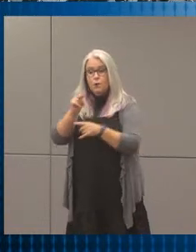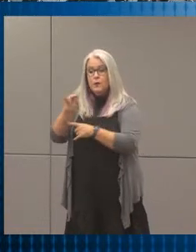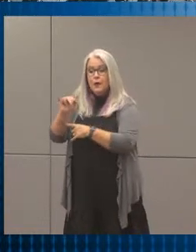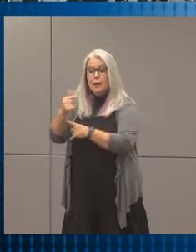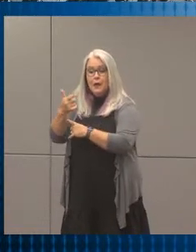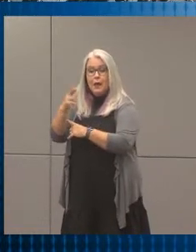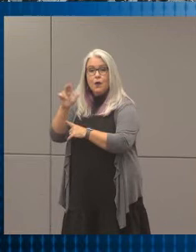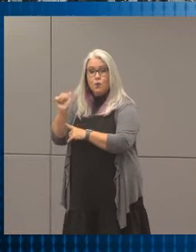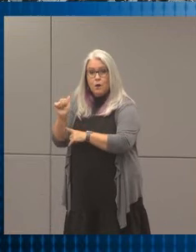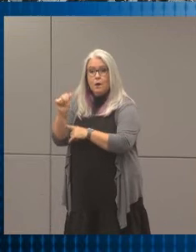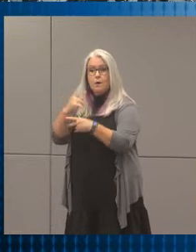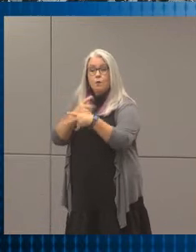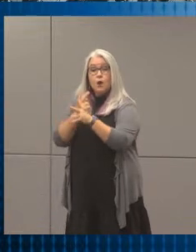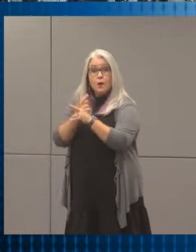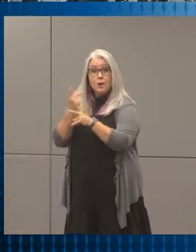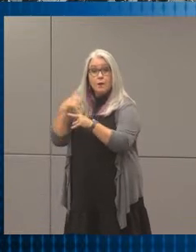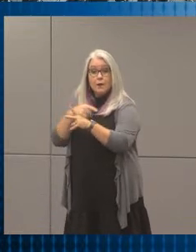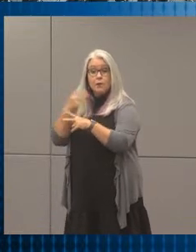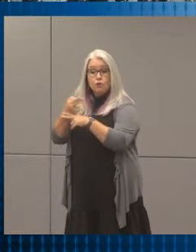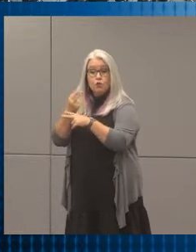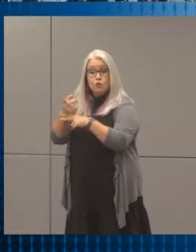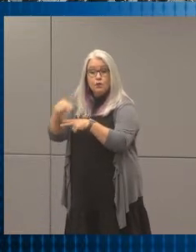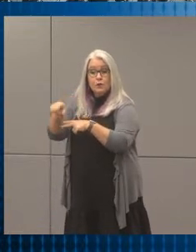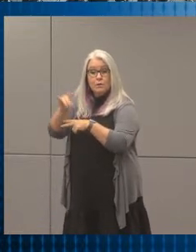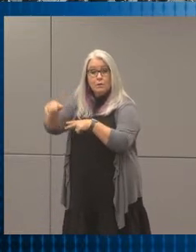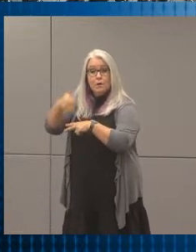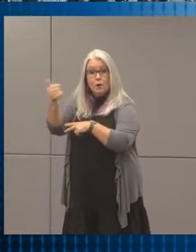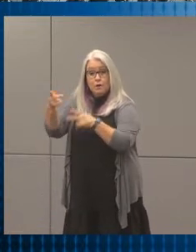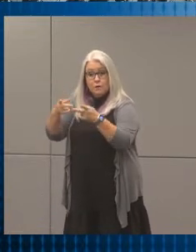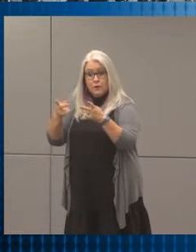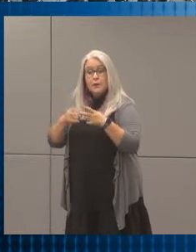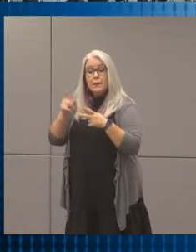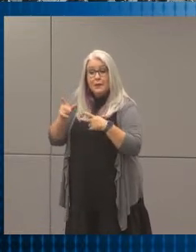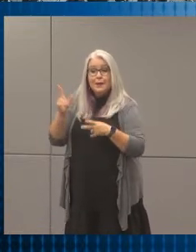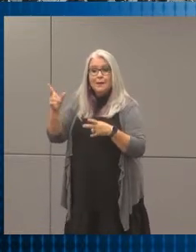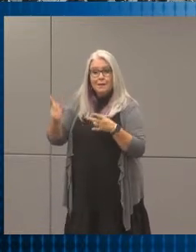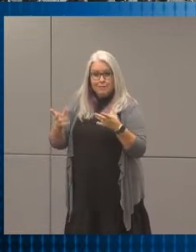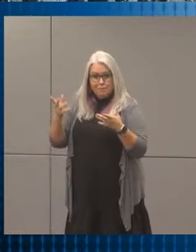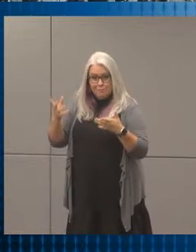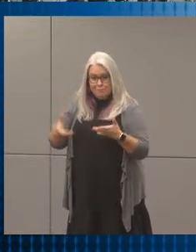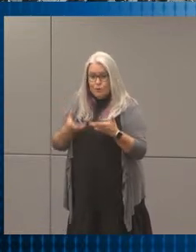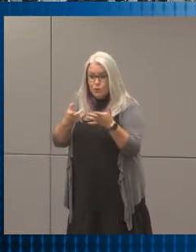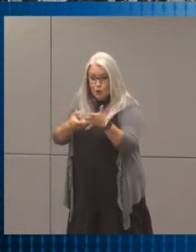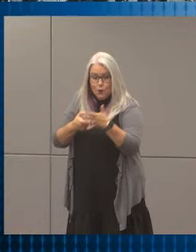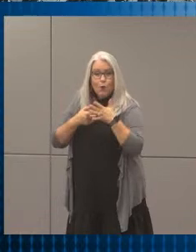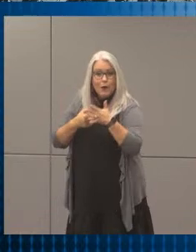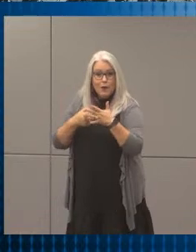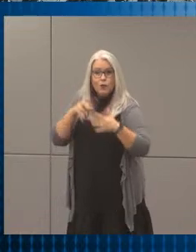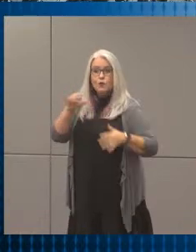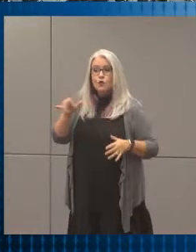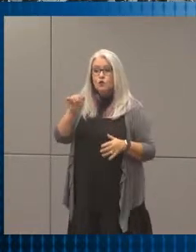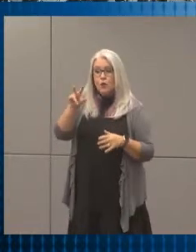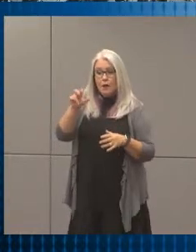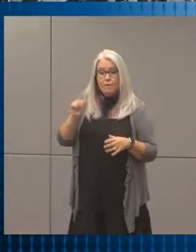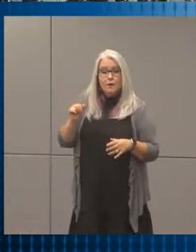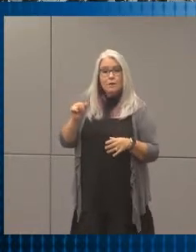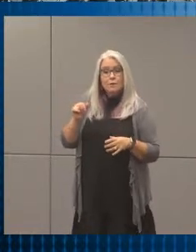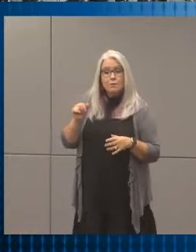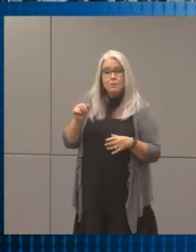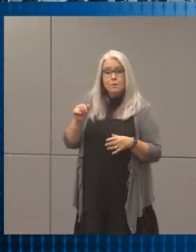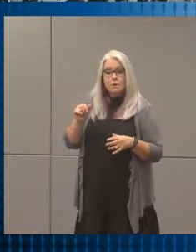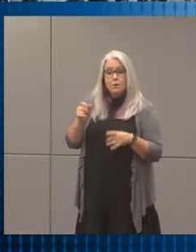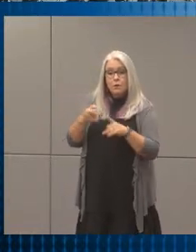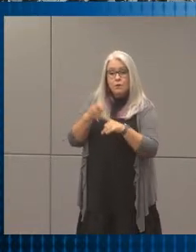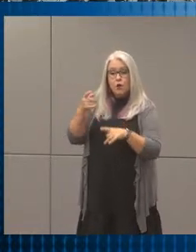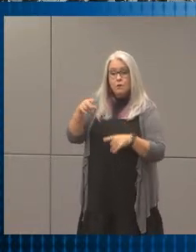that they use in facilities. That came with Java, that was required by Niagara. It now